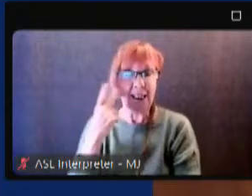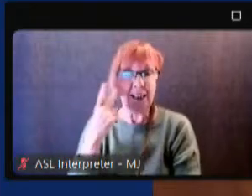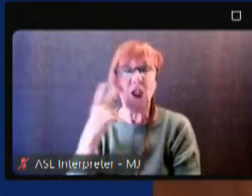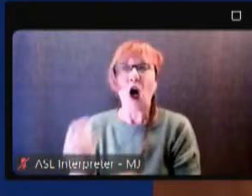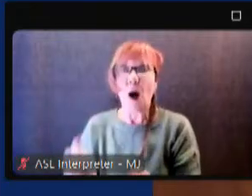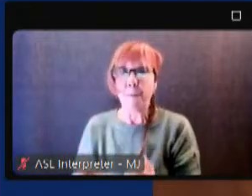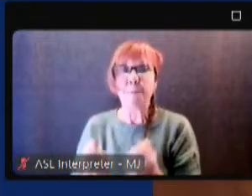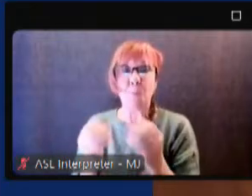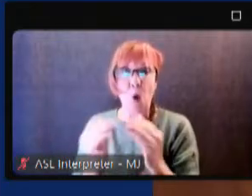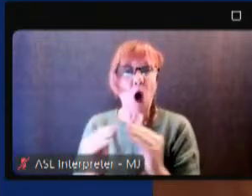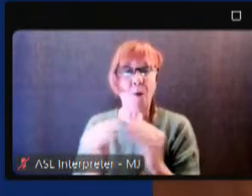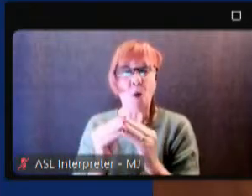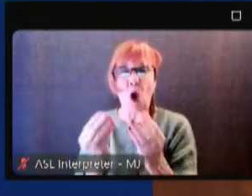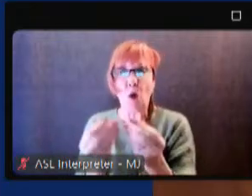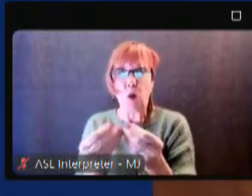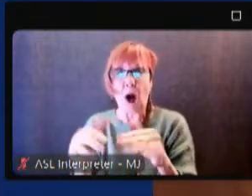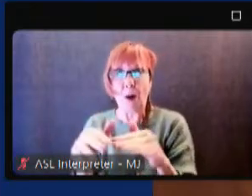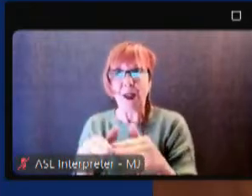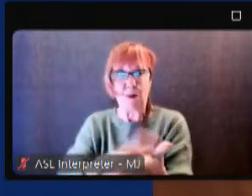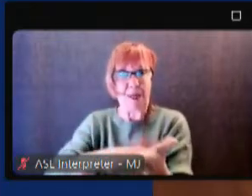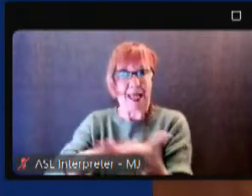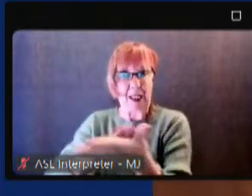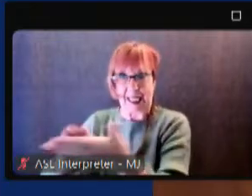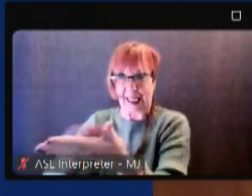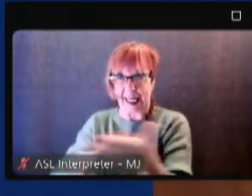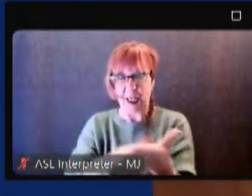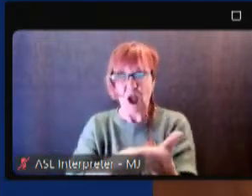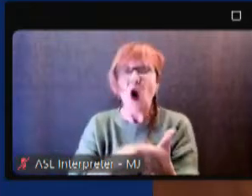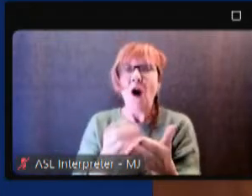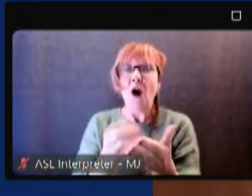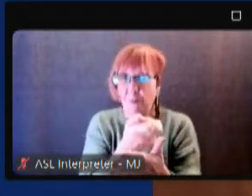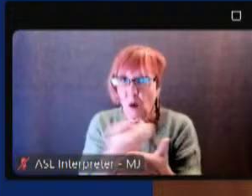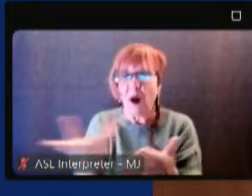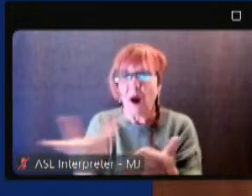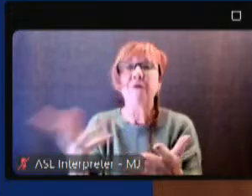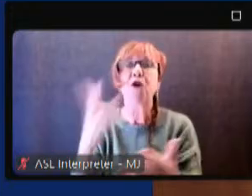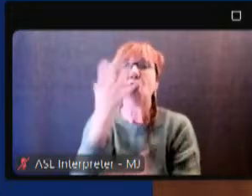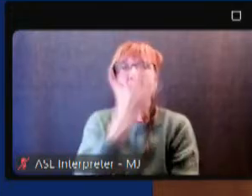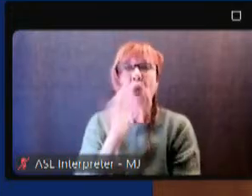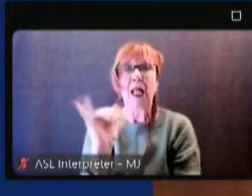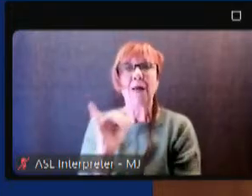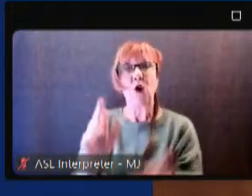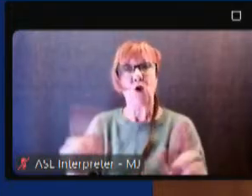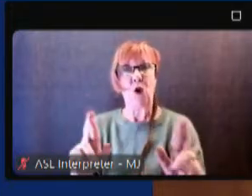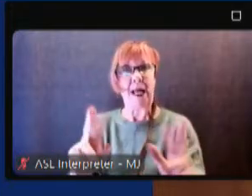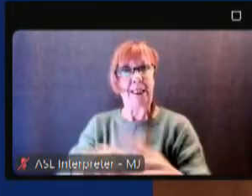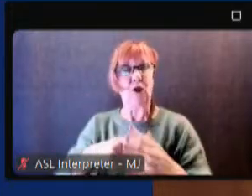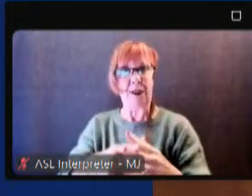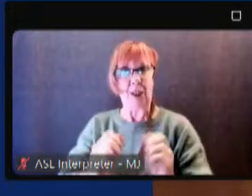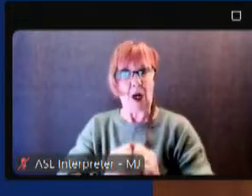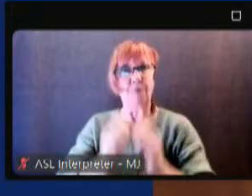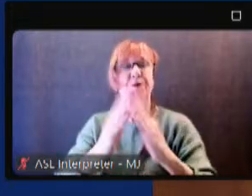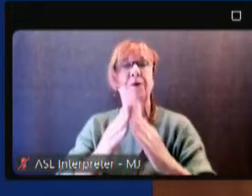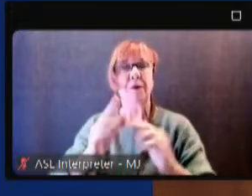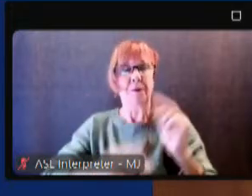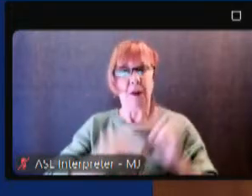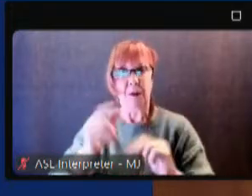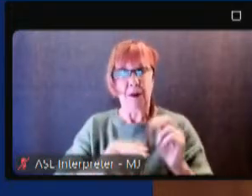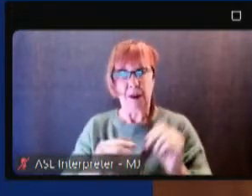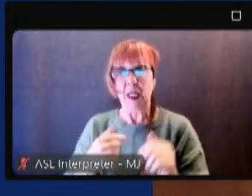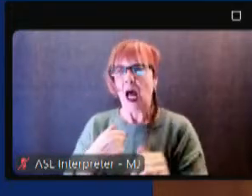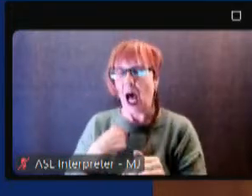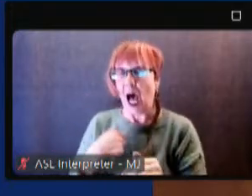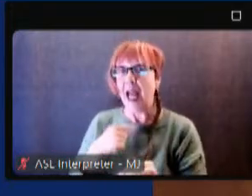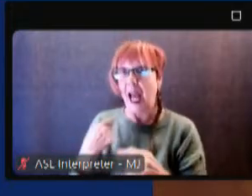seeing more lots that look ready for construction to start. And as your supervisor, I have been listening closely and tracking Altadena's